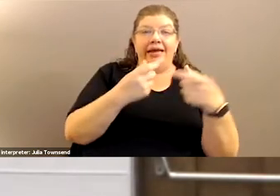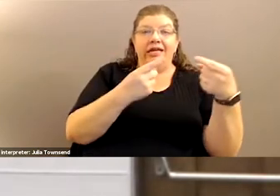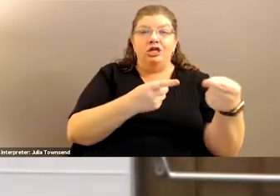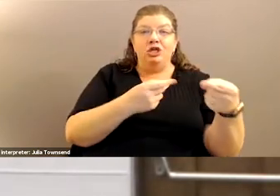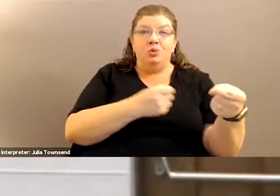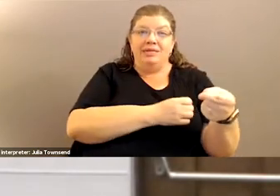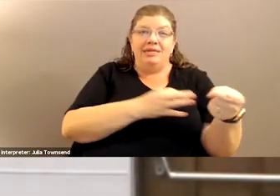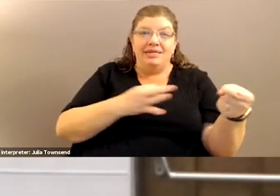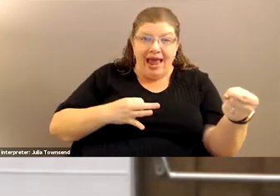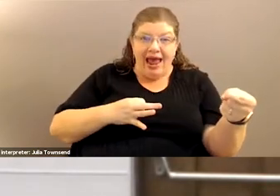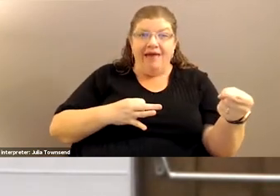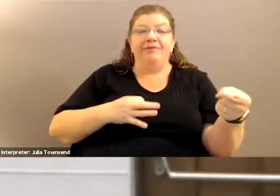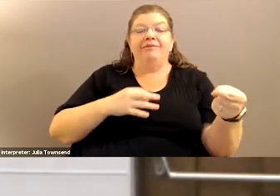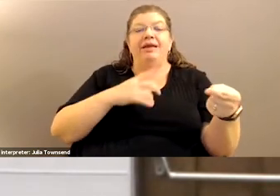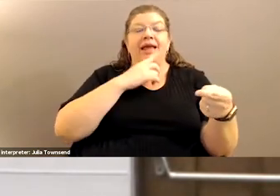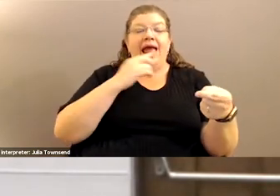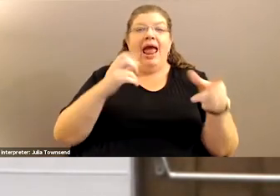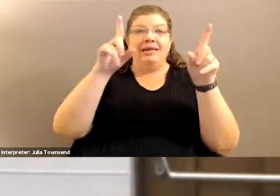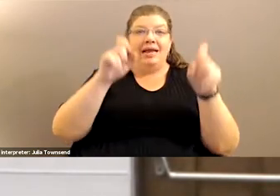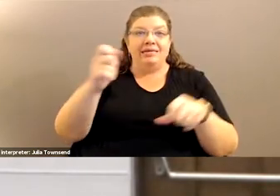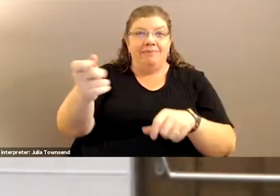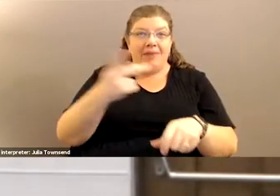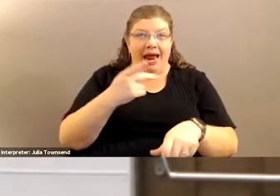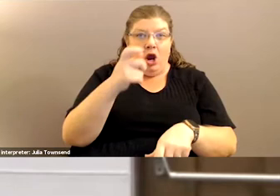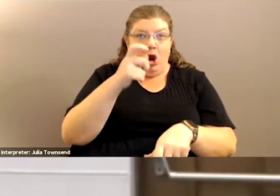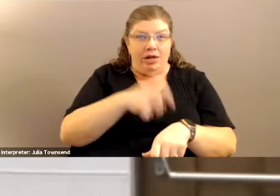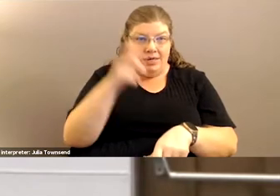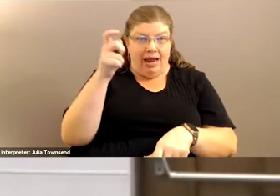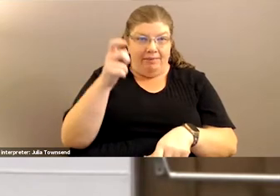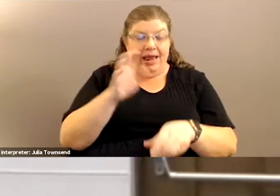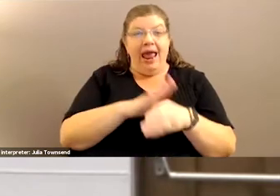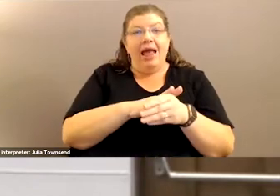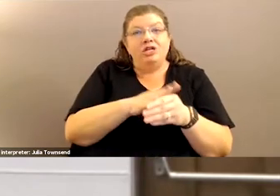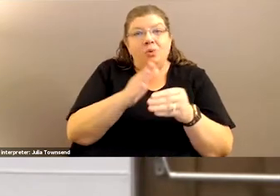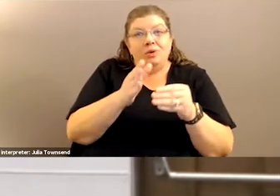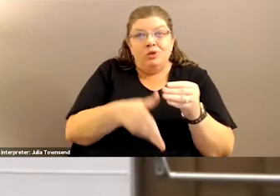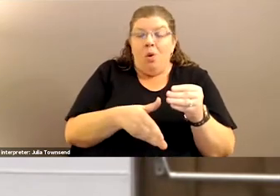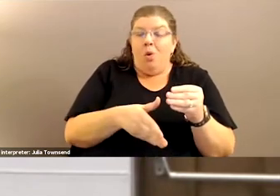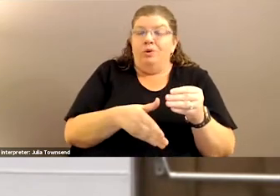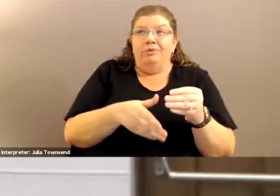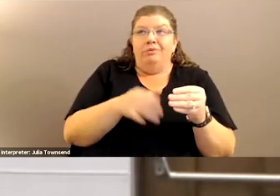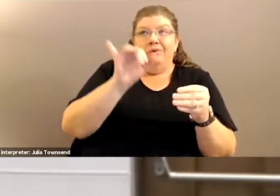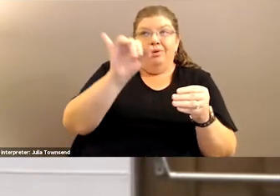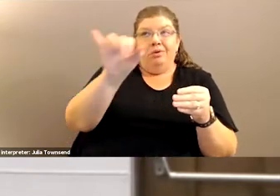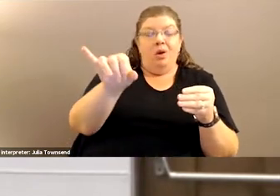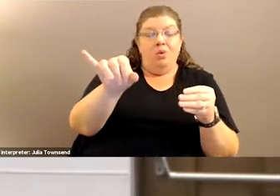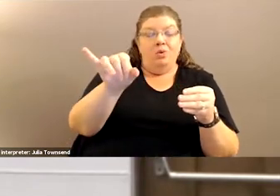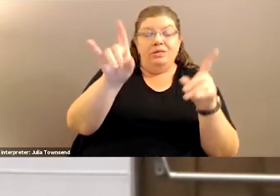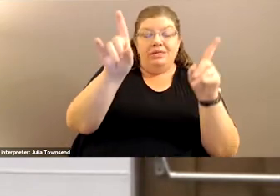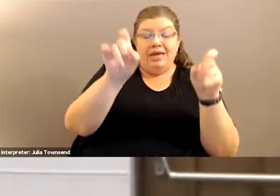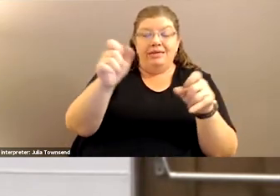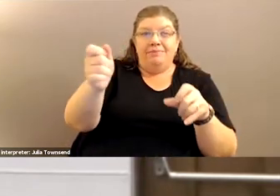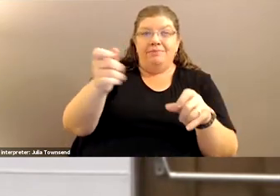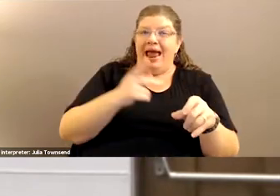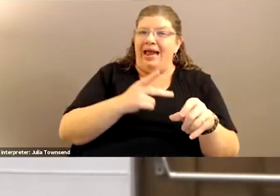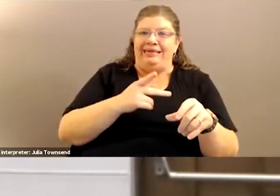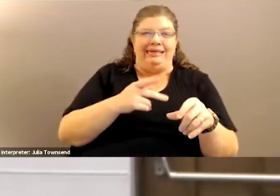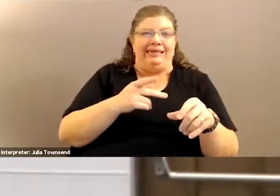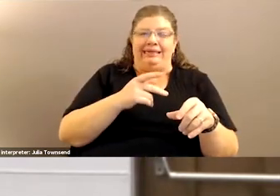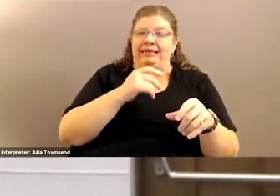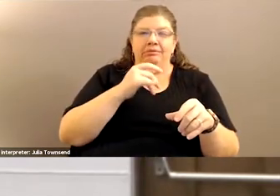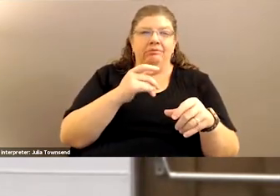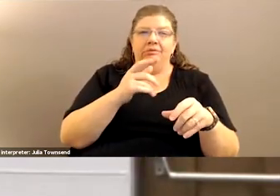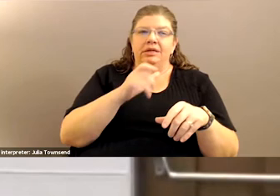staffing and returning tests as a result we were not getting um that back from the